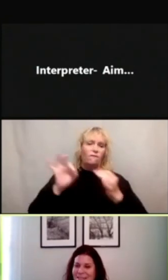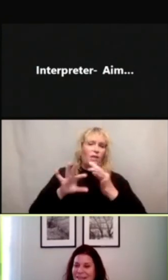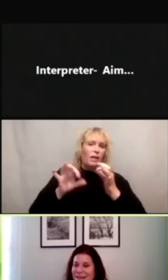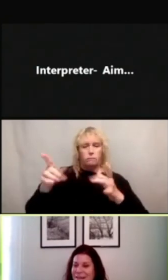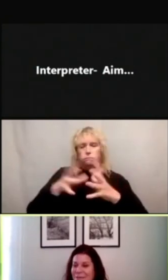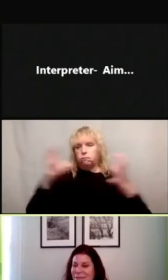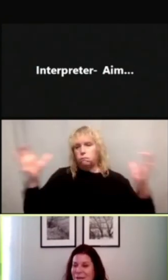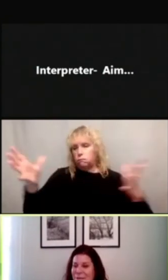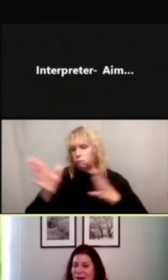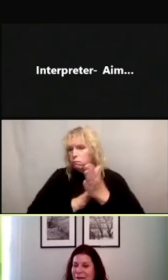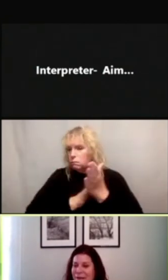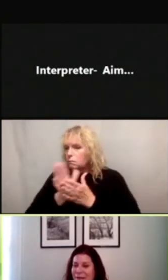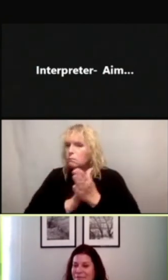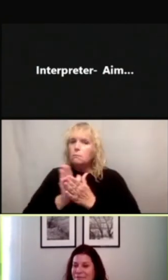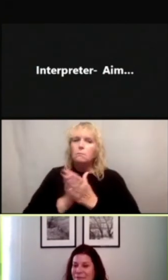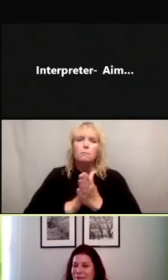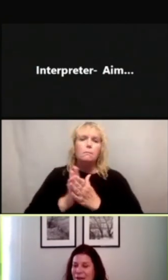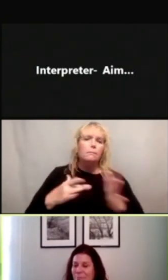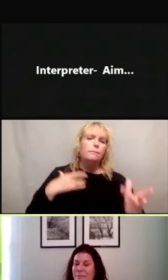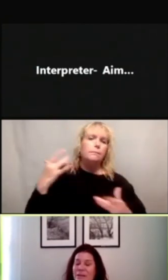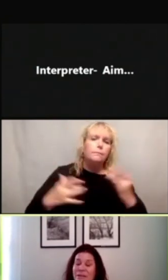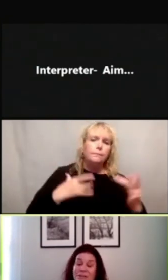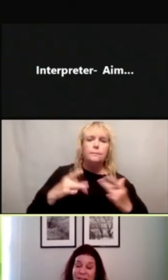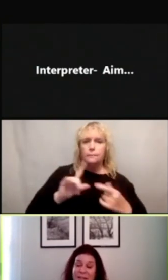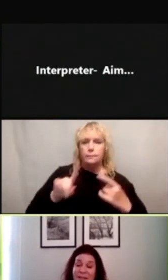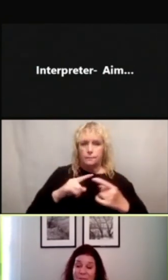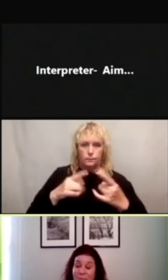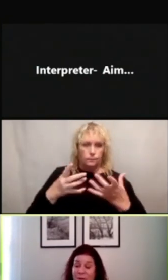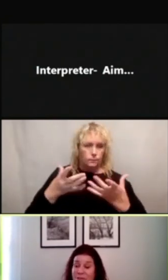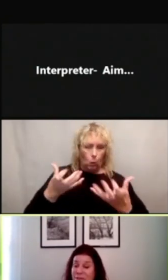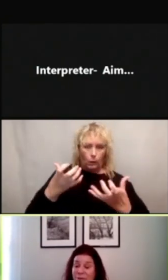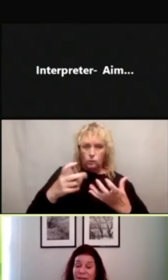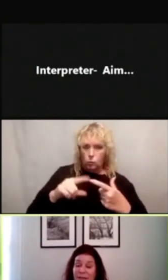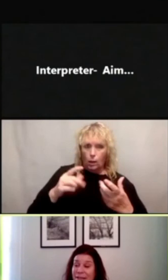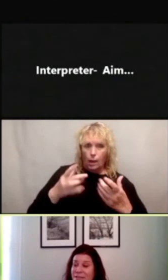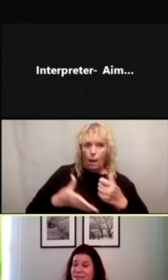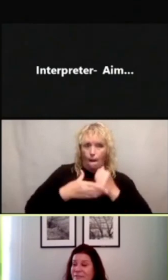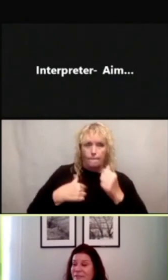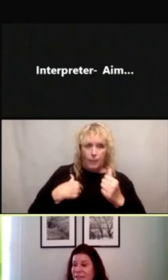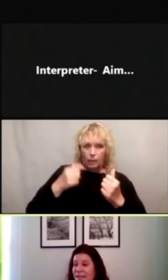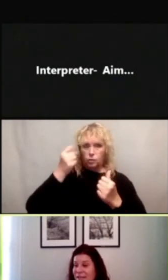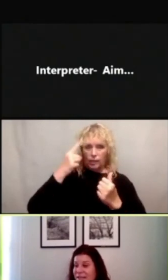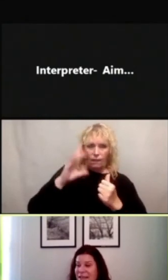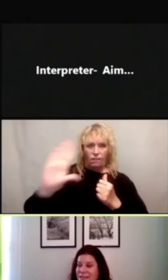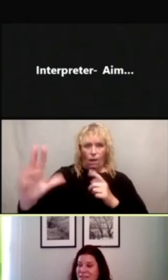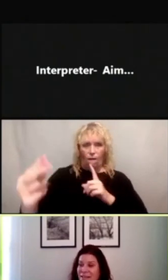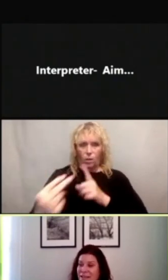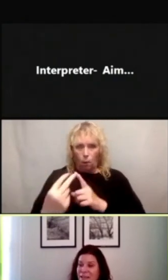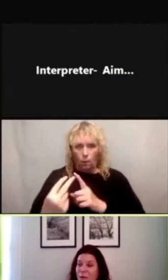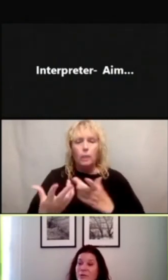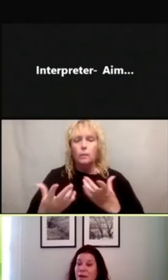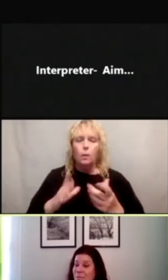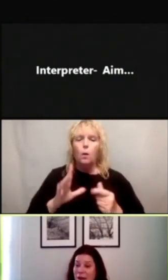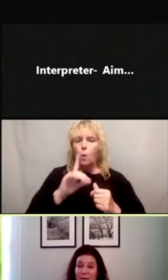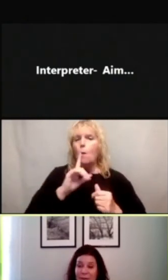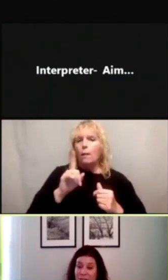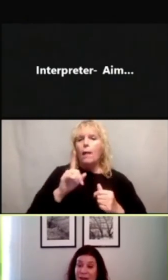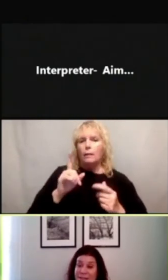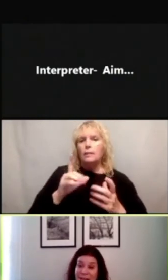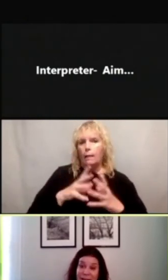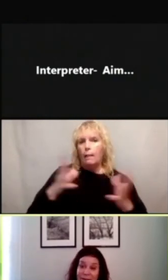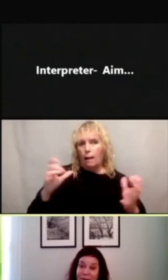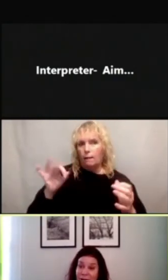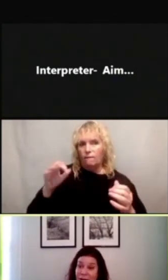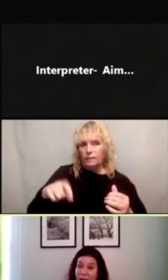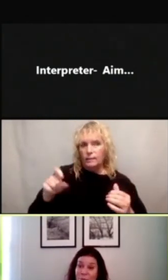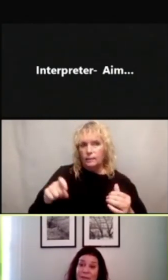enthusiastic about kind of helping me to understand their viewpoints. So it is definitely needed, and it's, you know, a great population